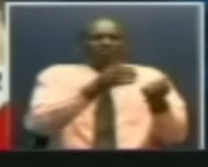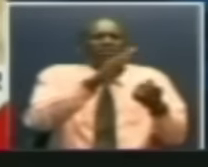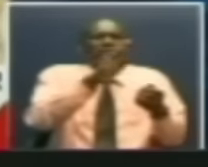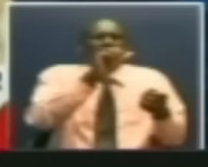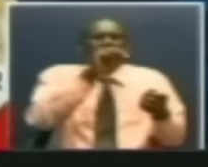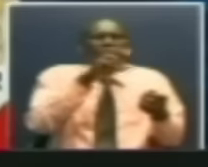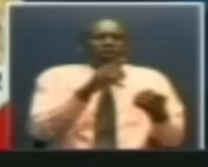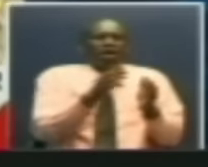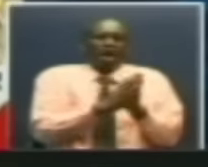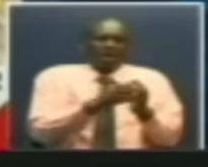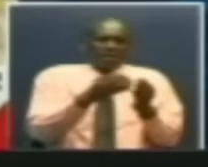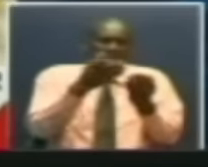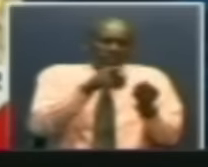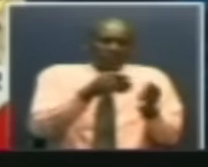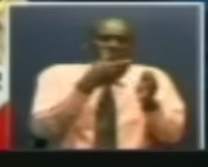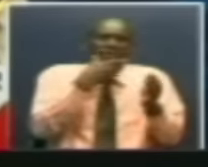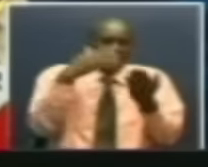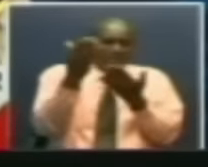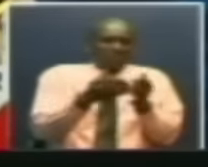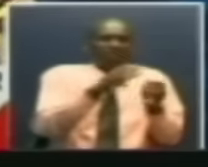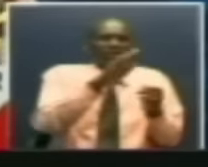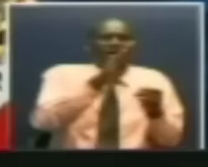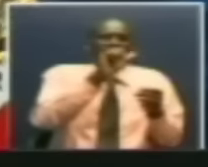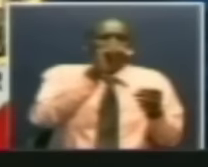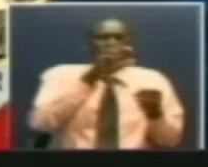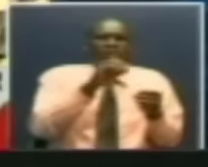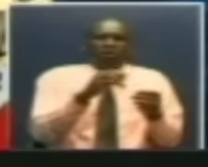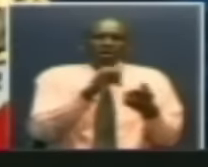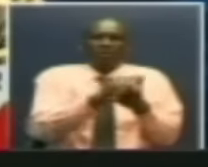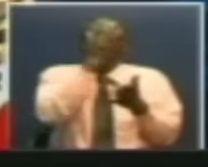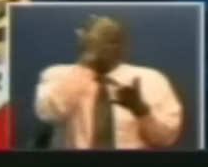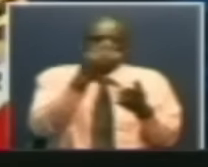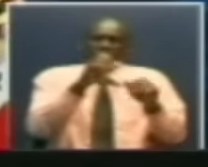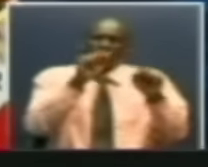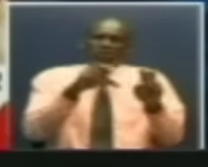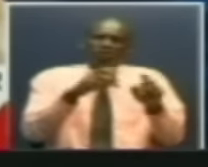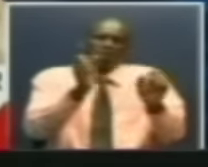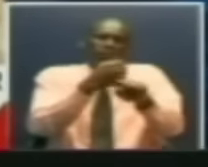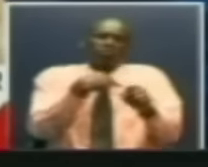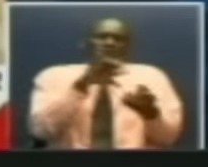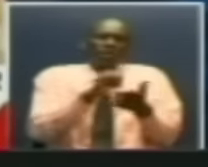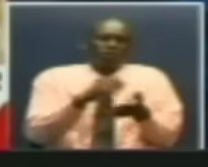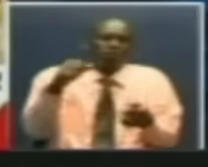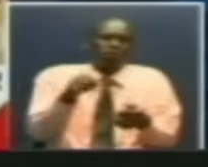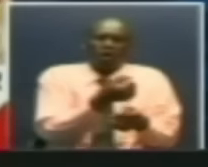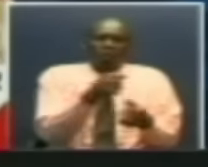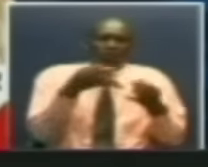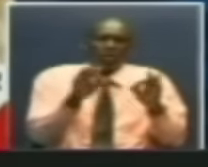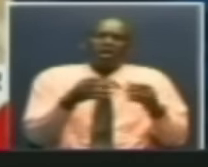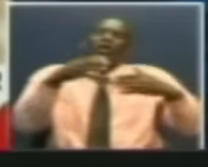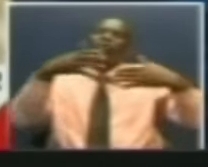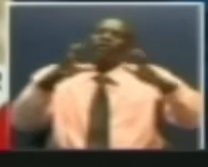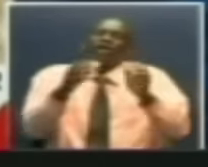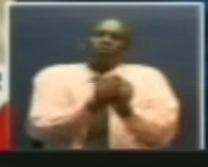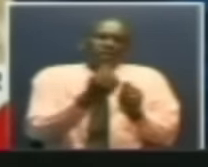And he got a bond. And that is why we cannot say he was roaming freely. He was out on a court bond, which